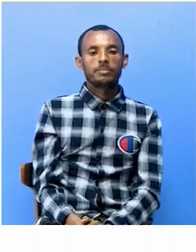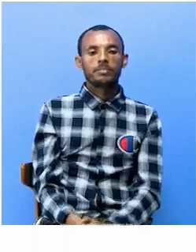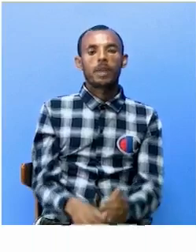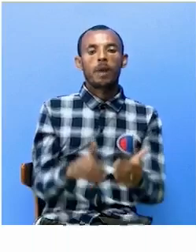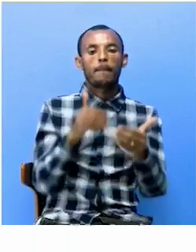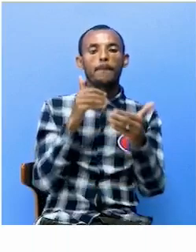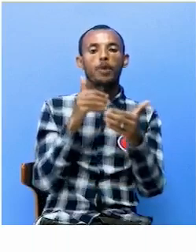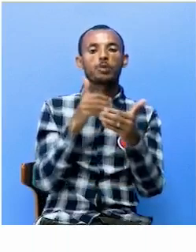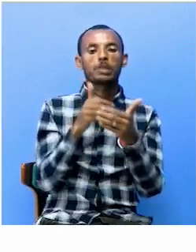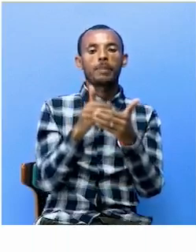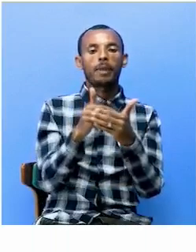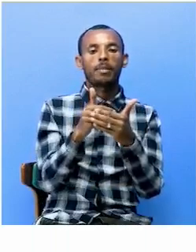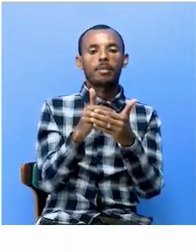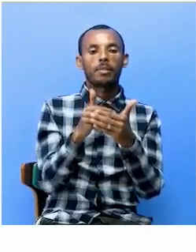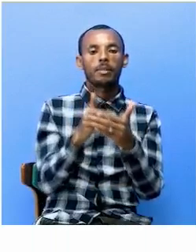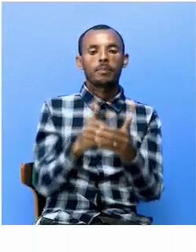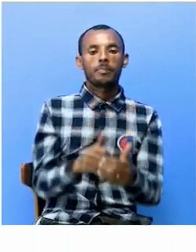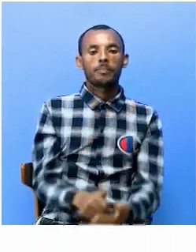approximate